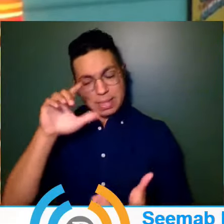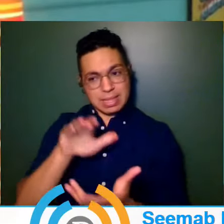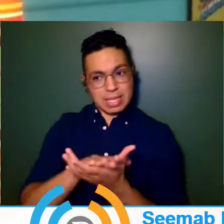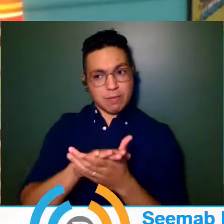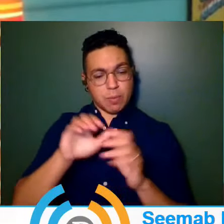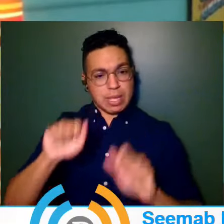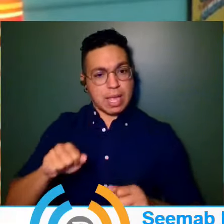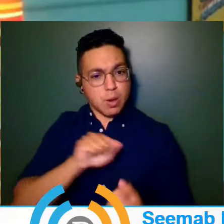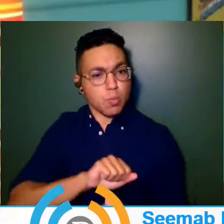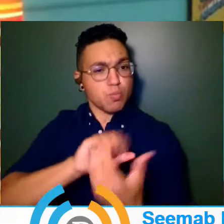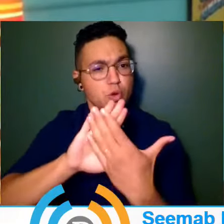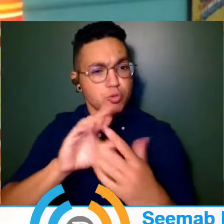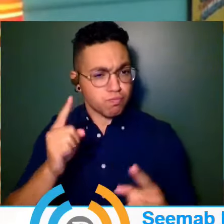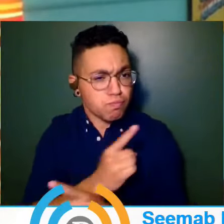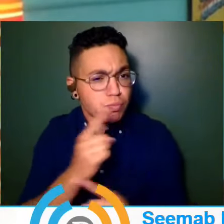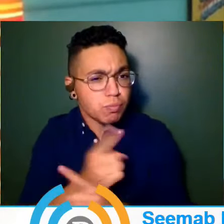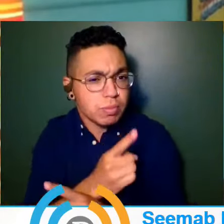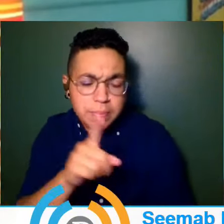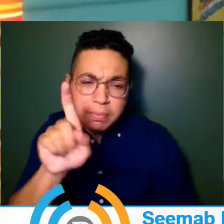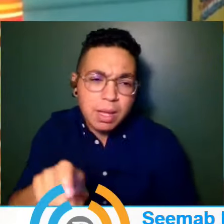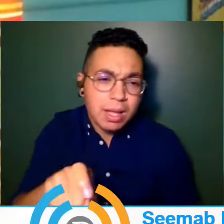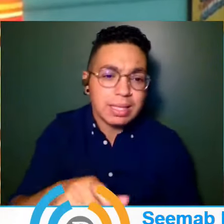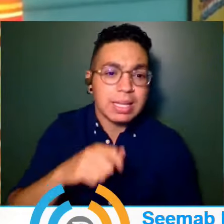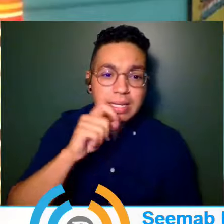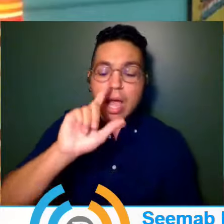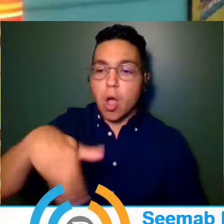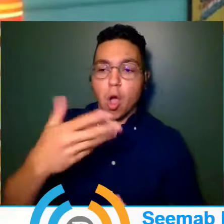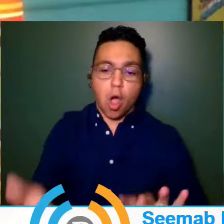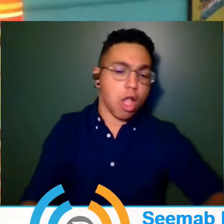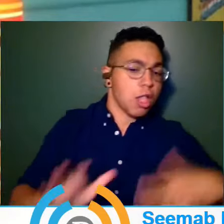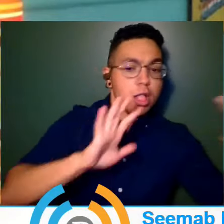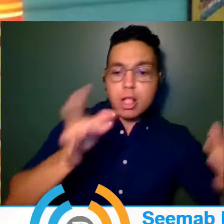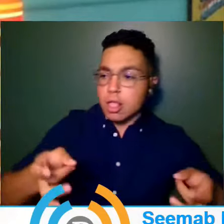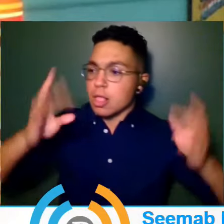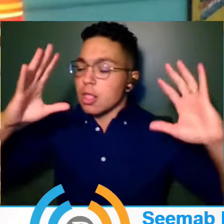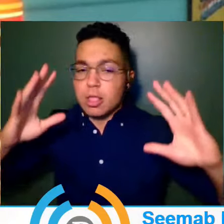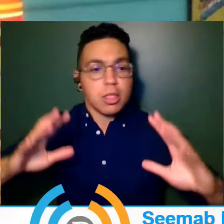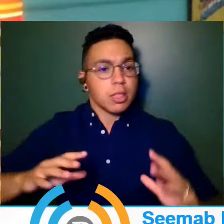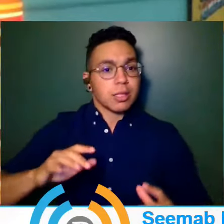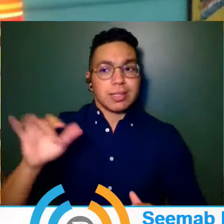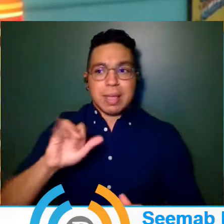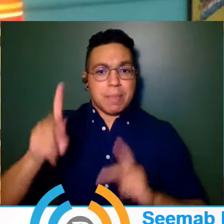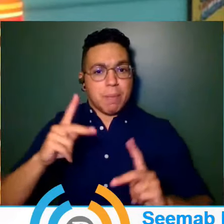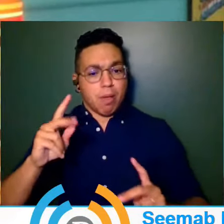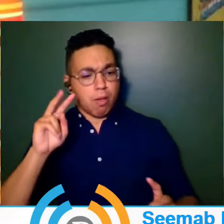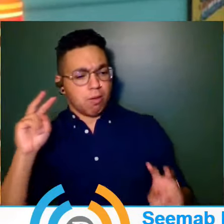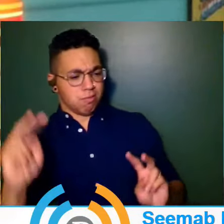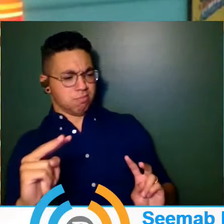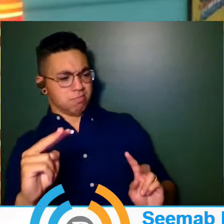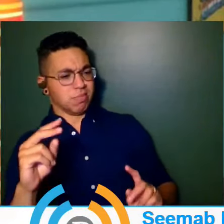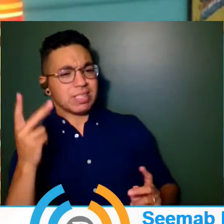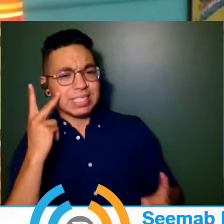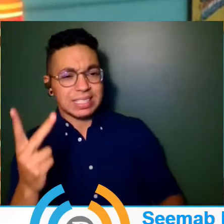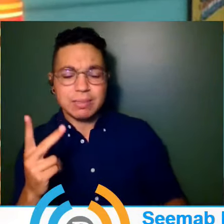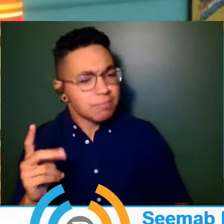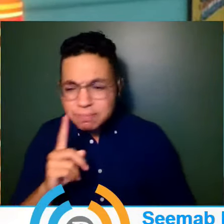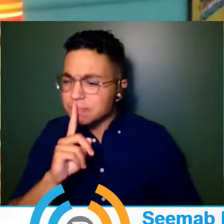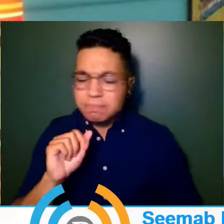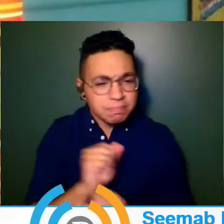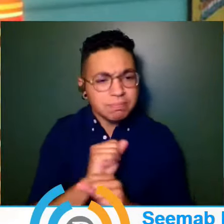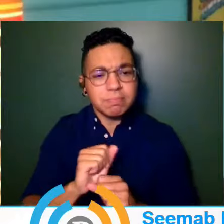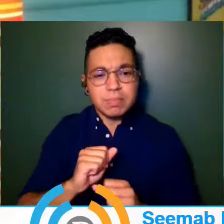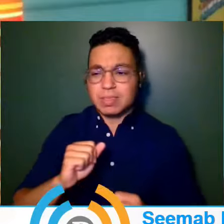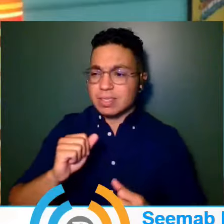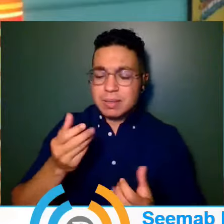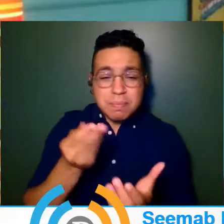not all chaos and anarchy that it's made out to be. Defunding strategies and the